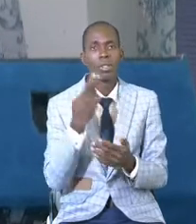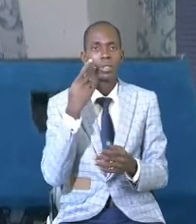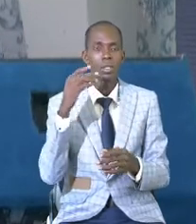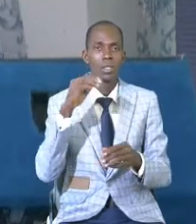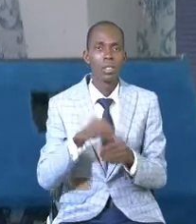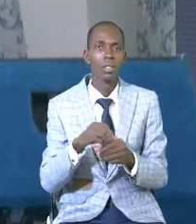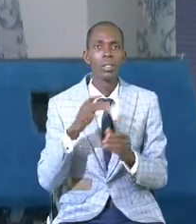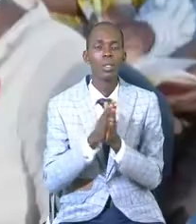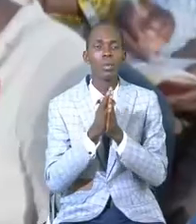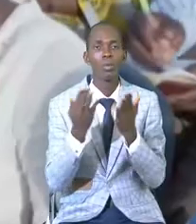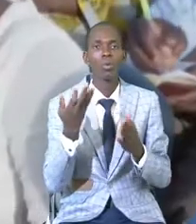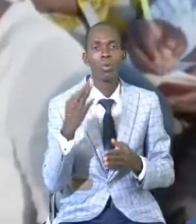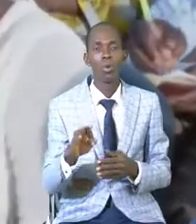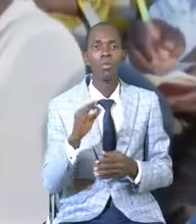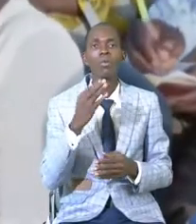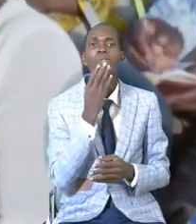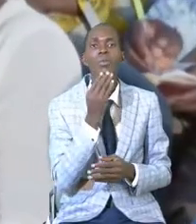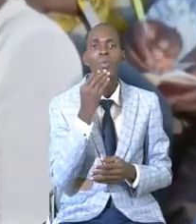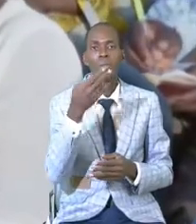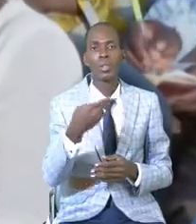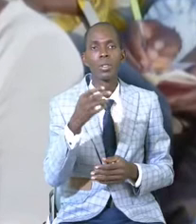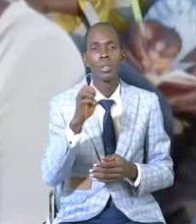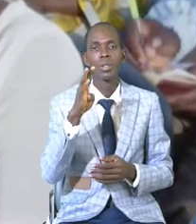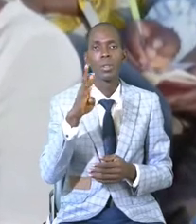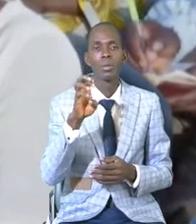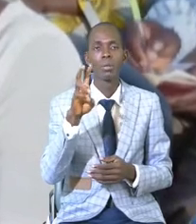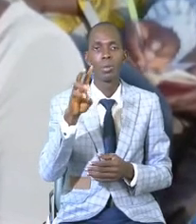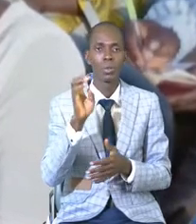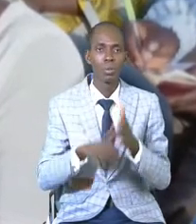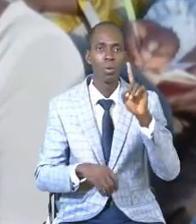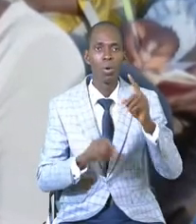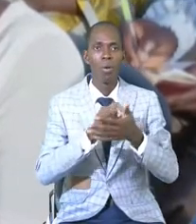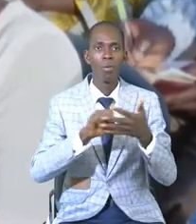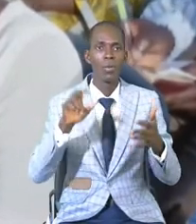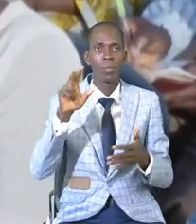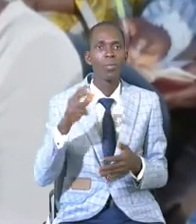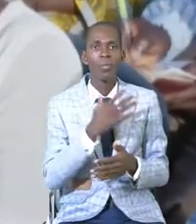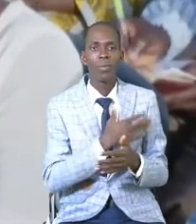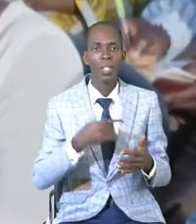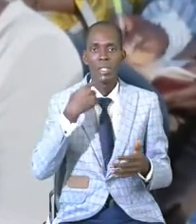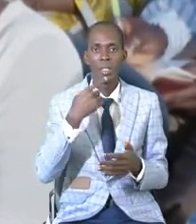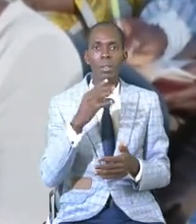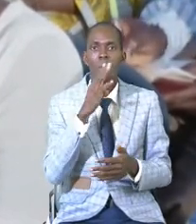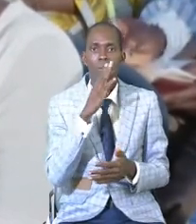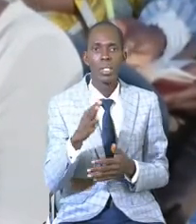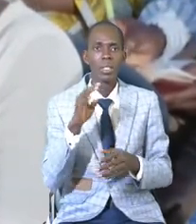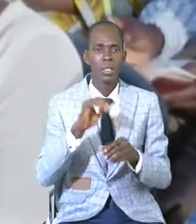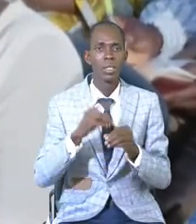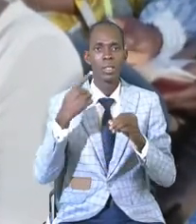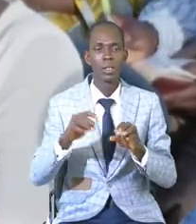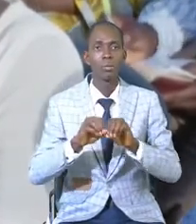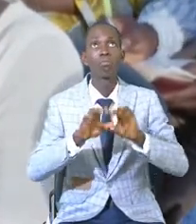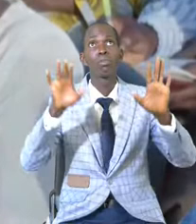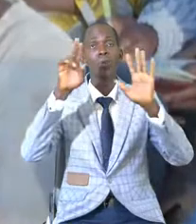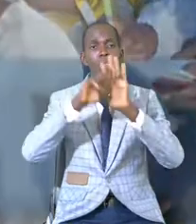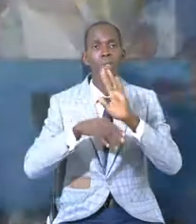Hebrews chapter 1 and in verse 3. It tells us, and being the brightness of his glory